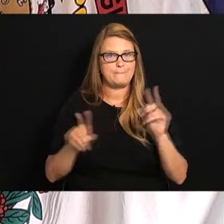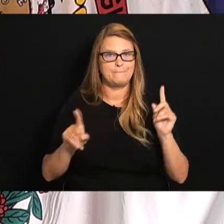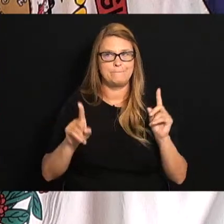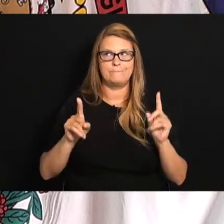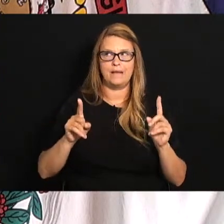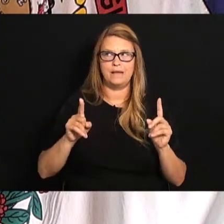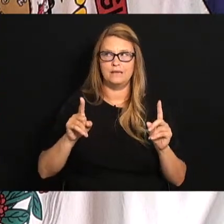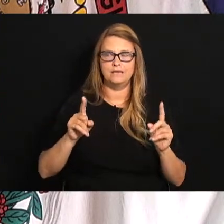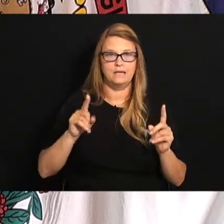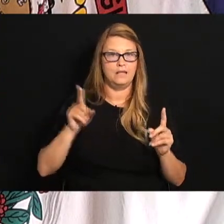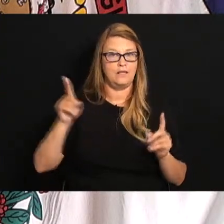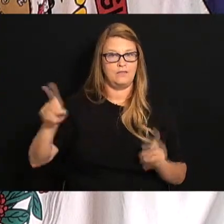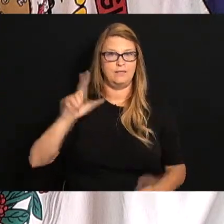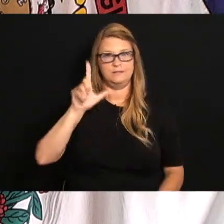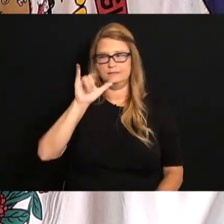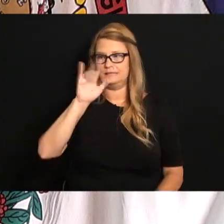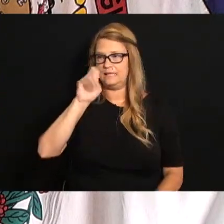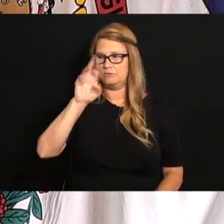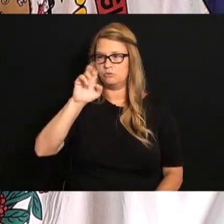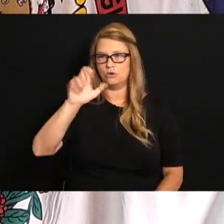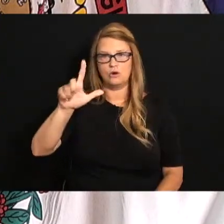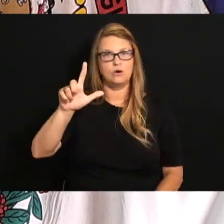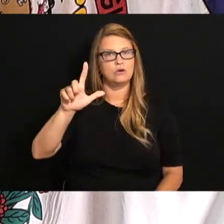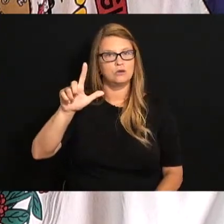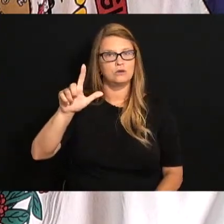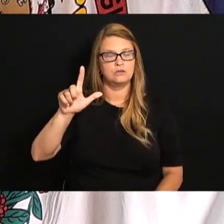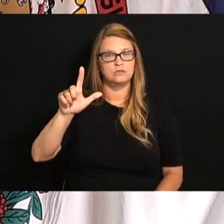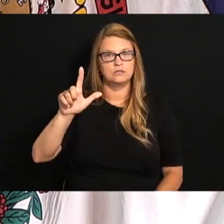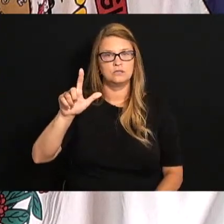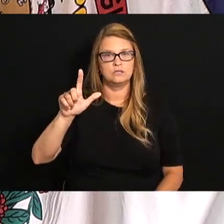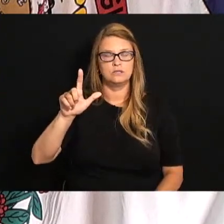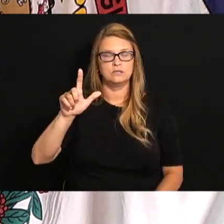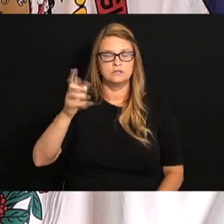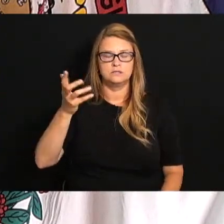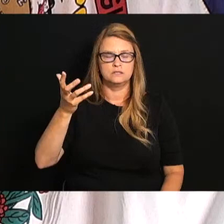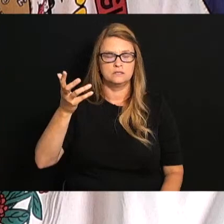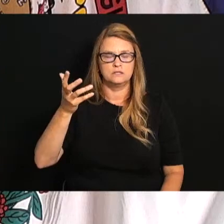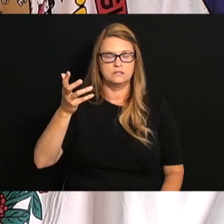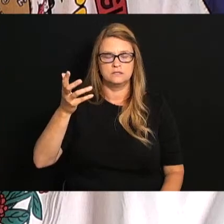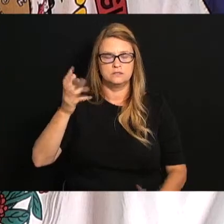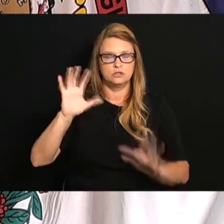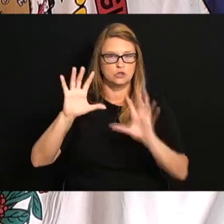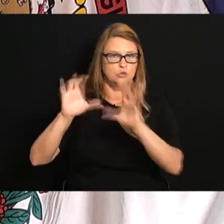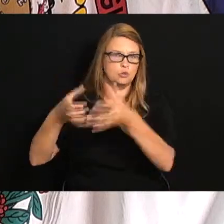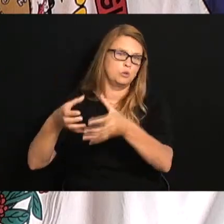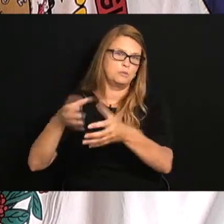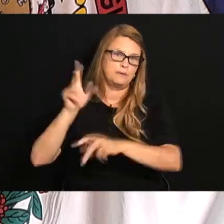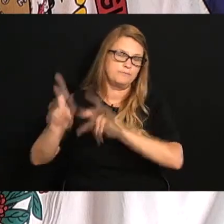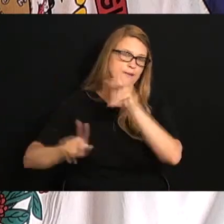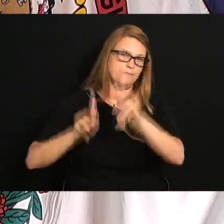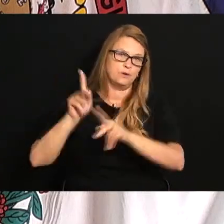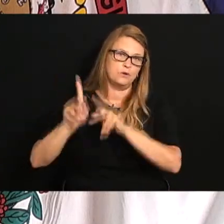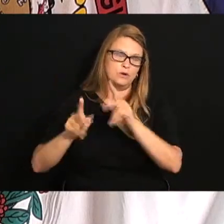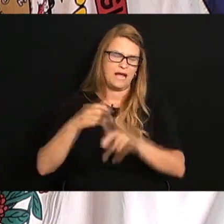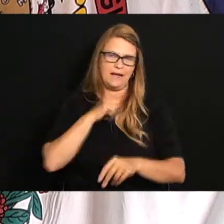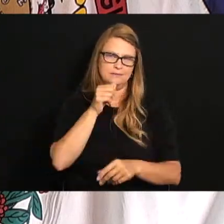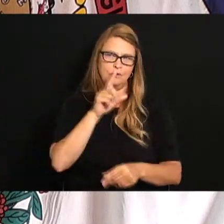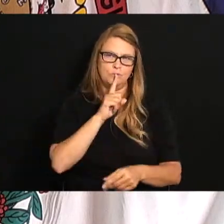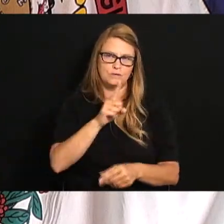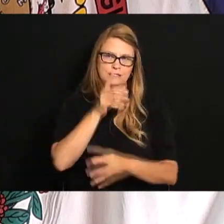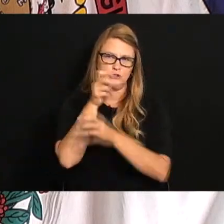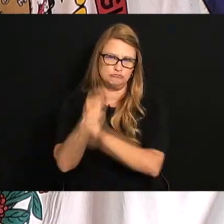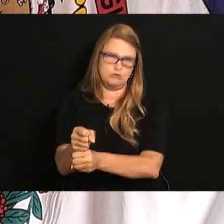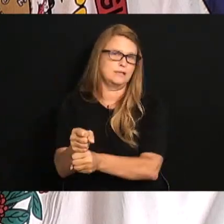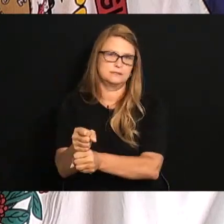nut jobs that are pushing our president, which I really have got a lot of doubt about, really